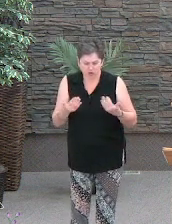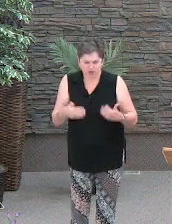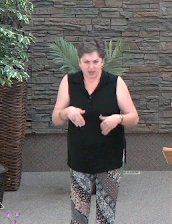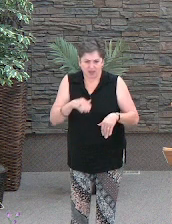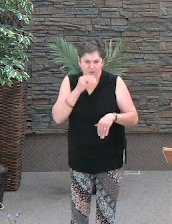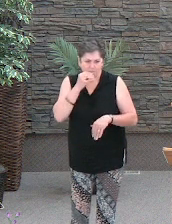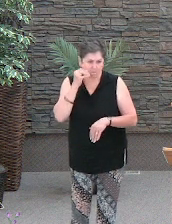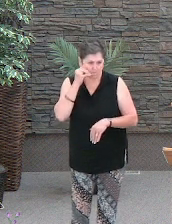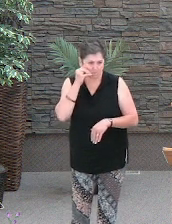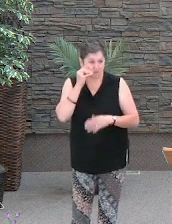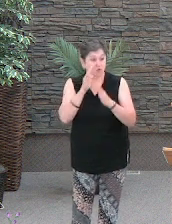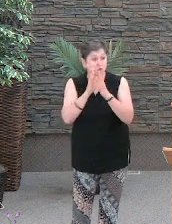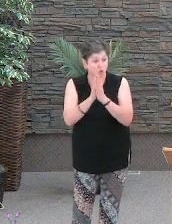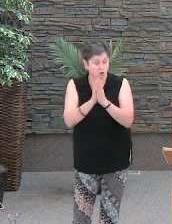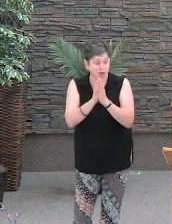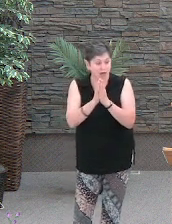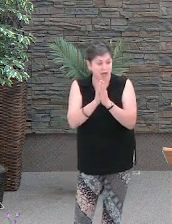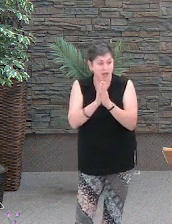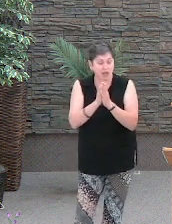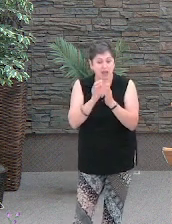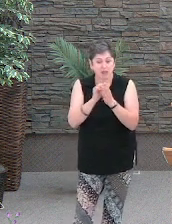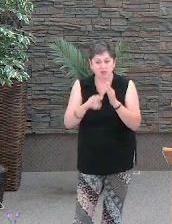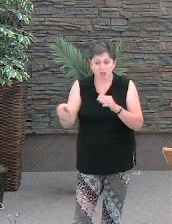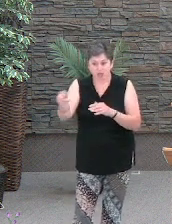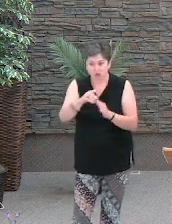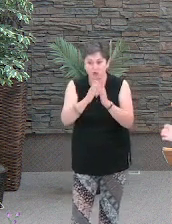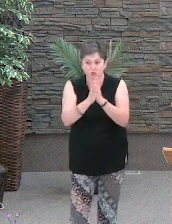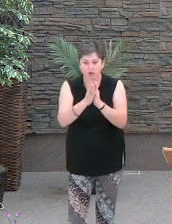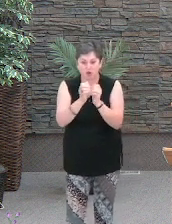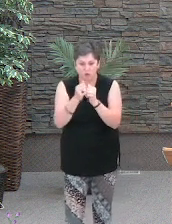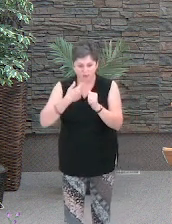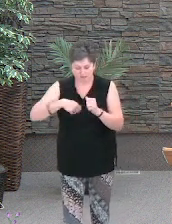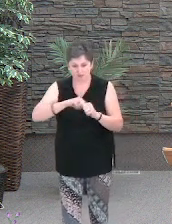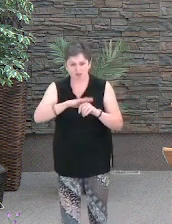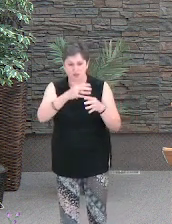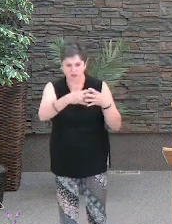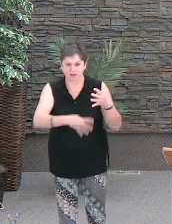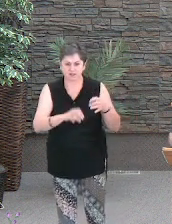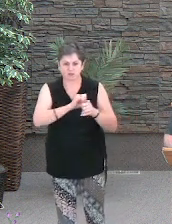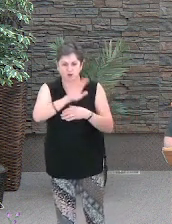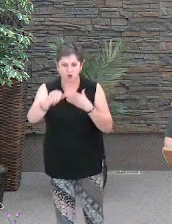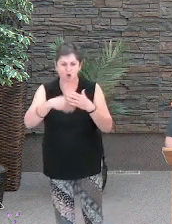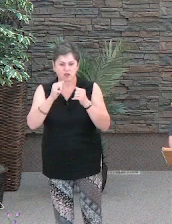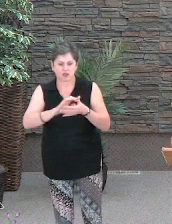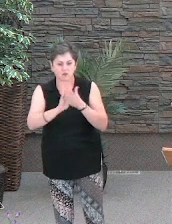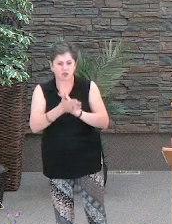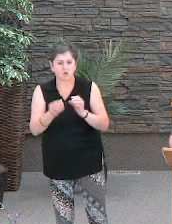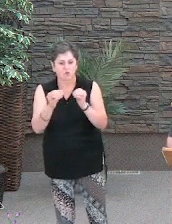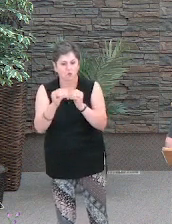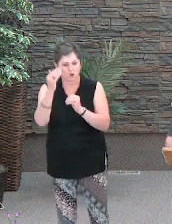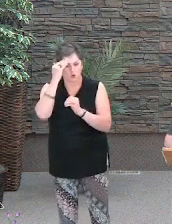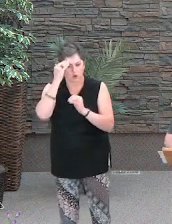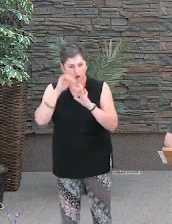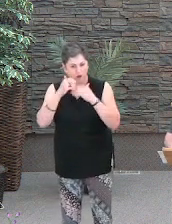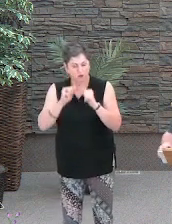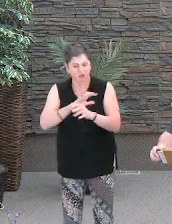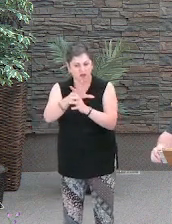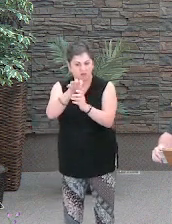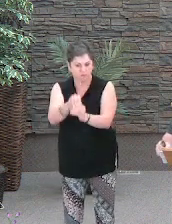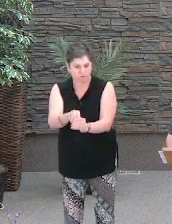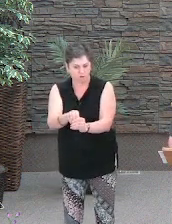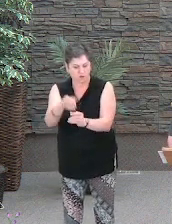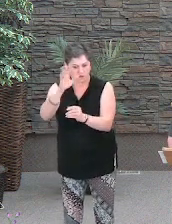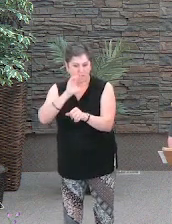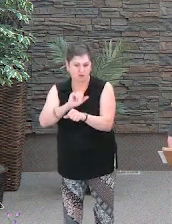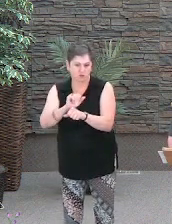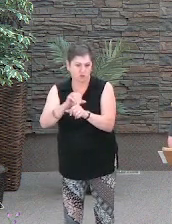doorstep. So I pray that you will pray with us on that, so that we can all become more and more aware of how we can participate